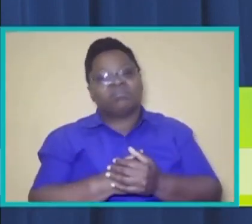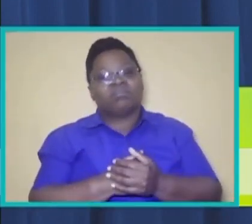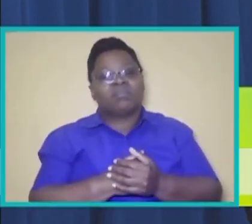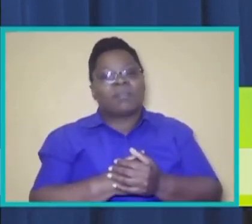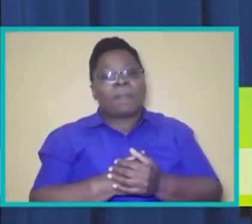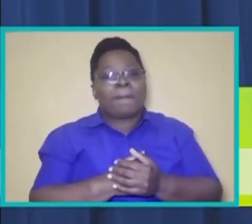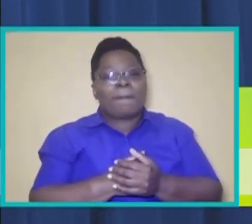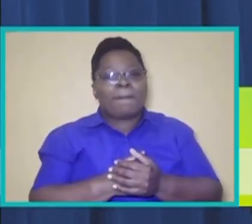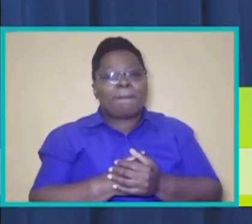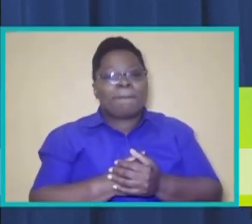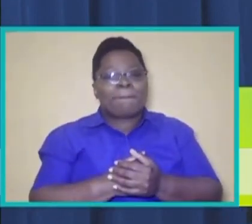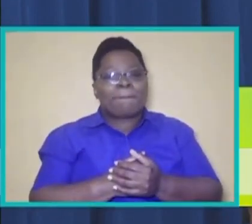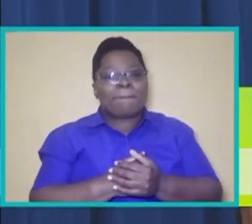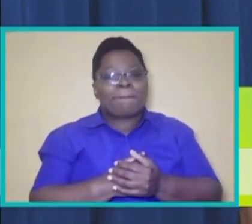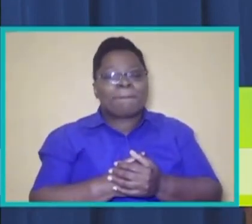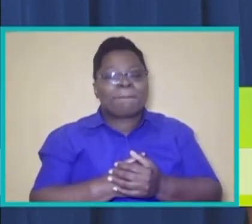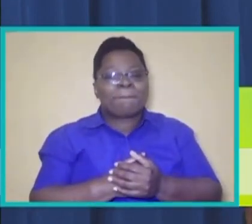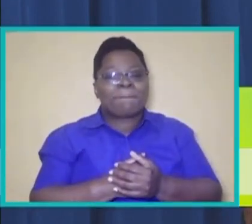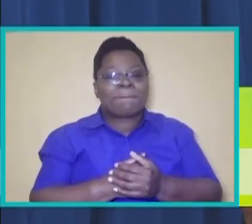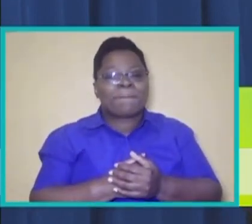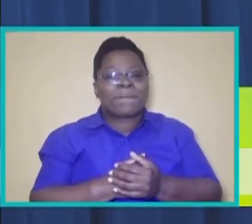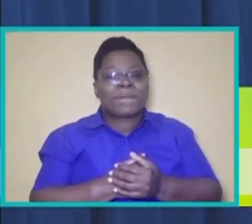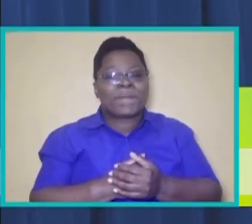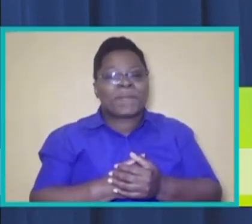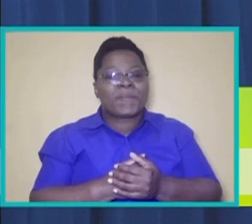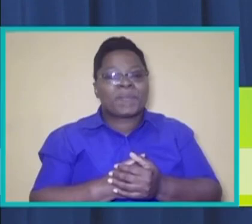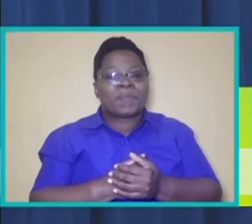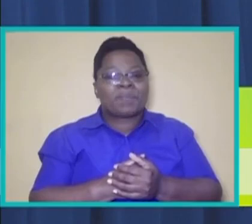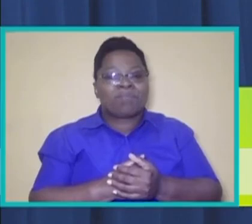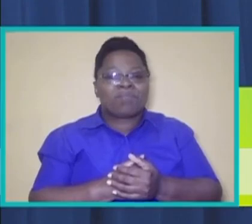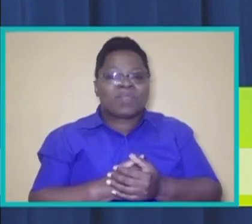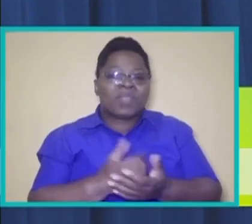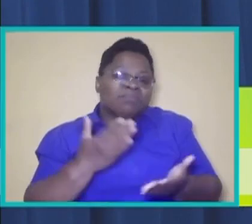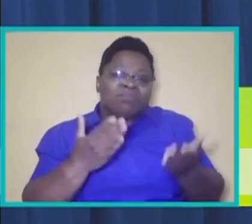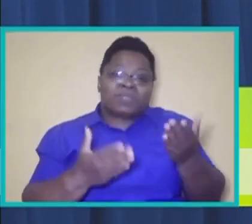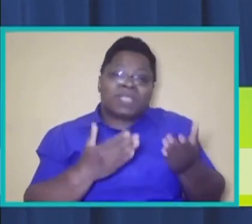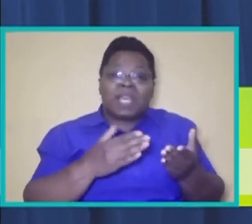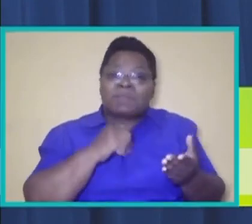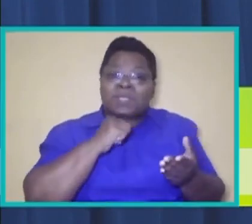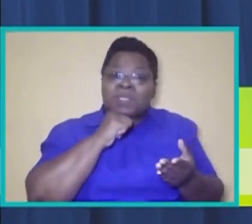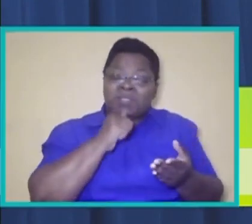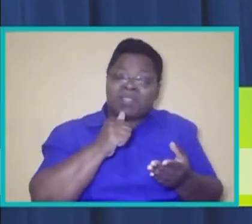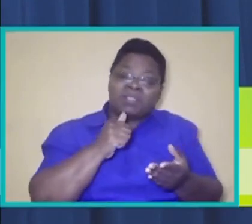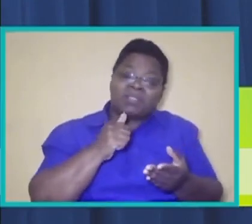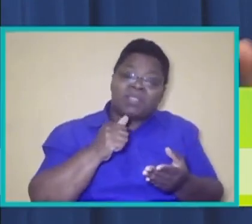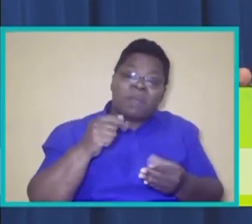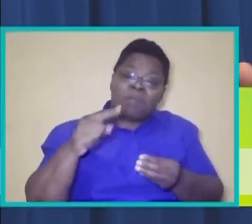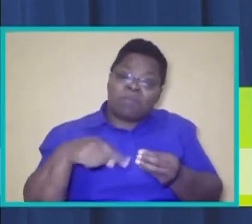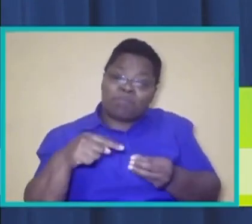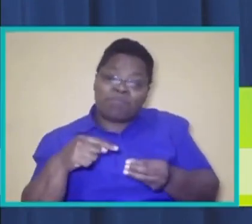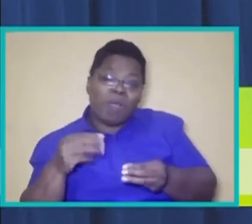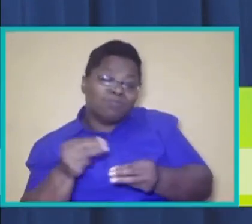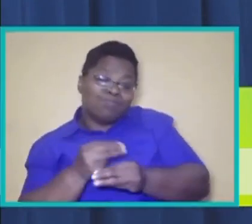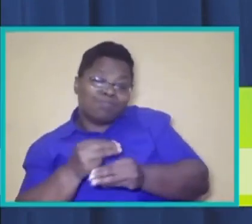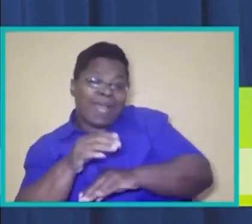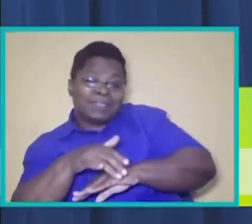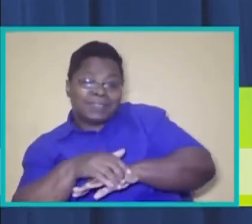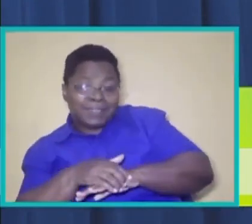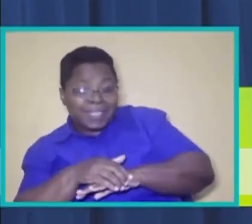it may not just be in a particular subject area, because when we talk about technology, it will be